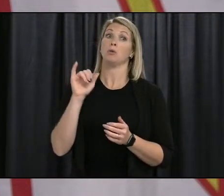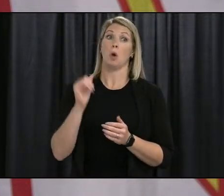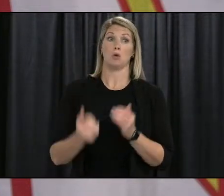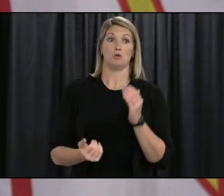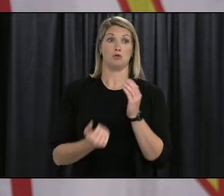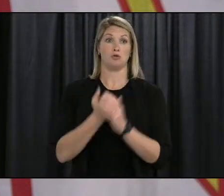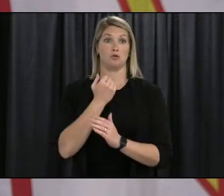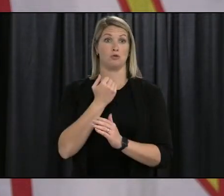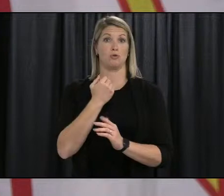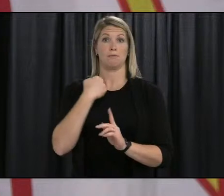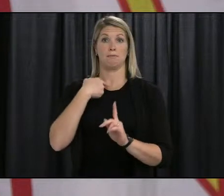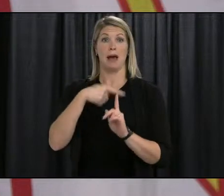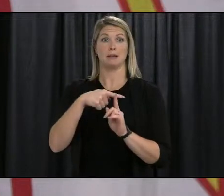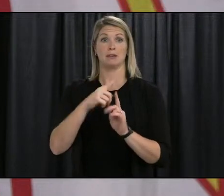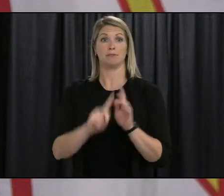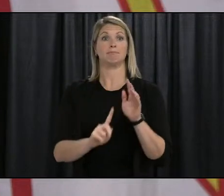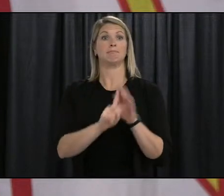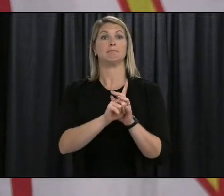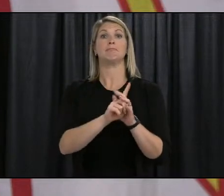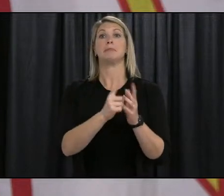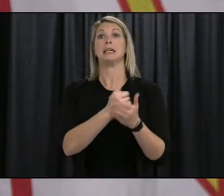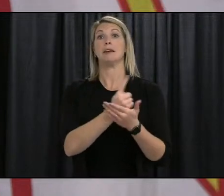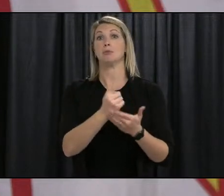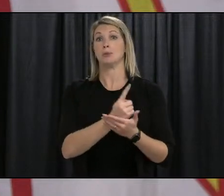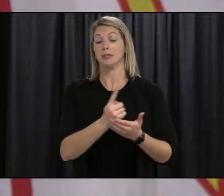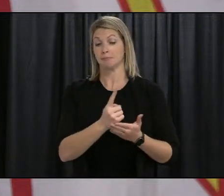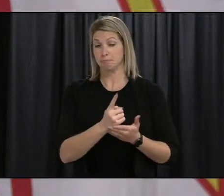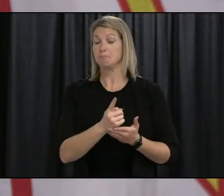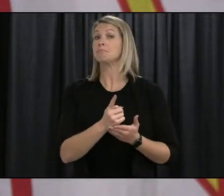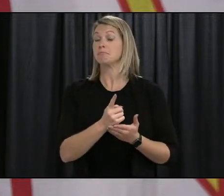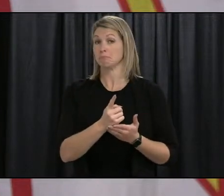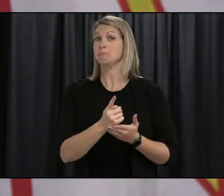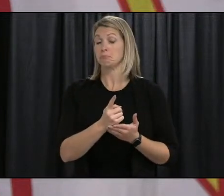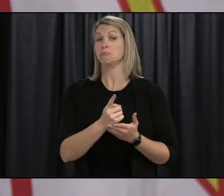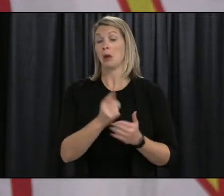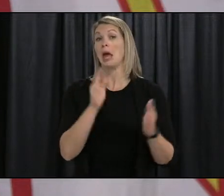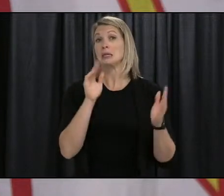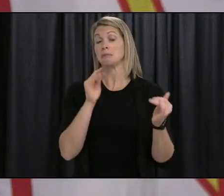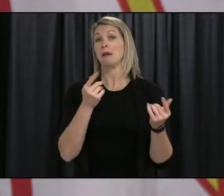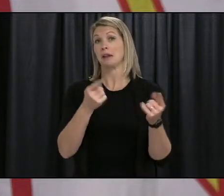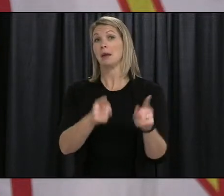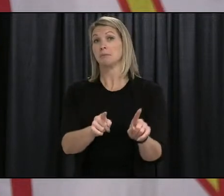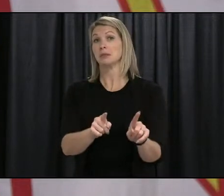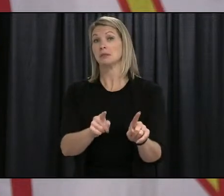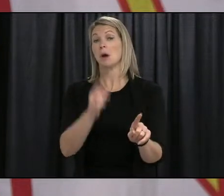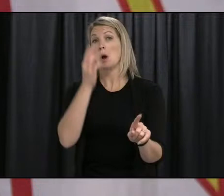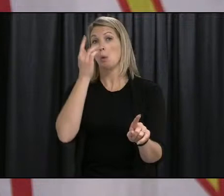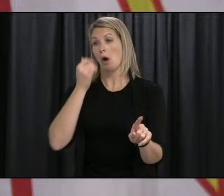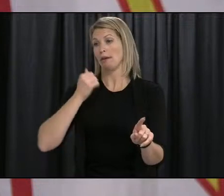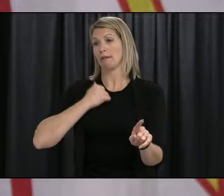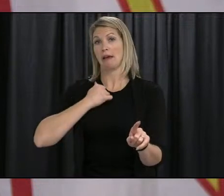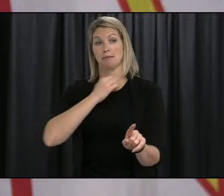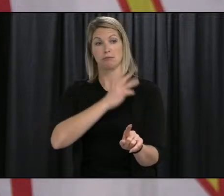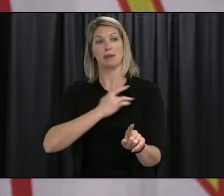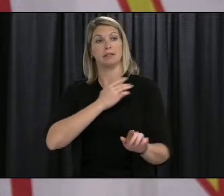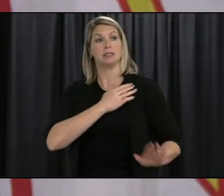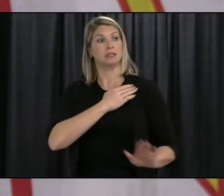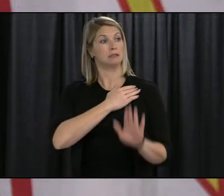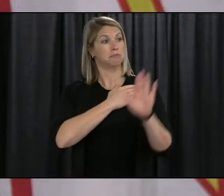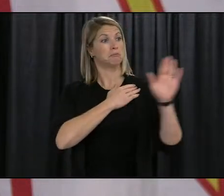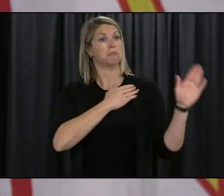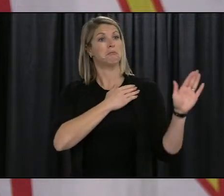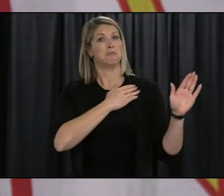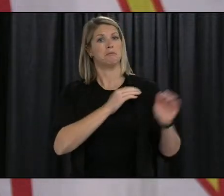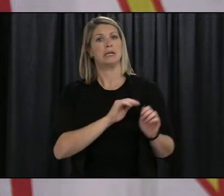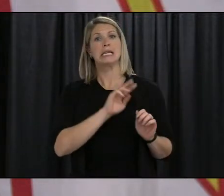cases of COVID-19 in our province each week, particularly as many other Canadian provinces are now into a second wave. And while